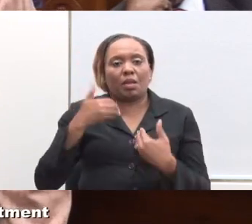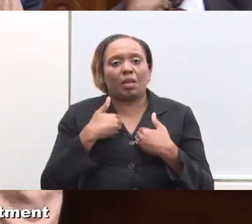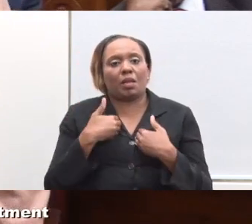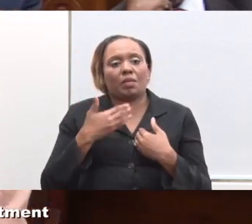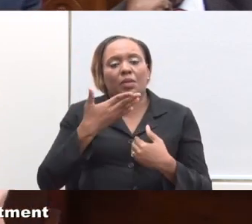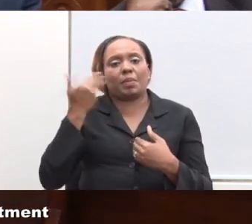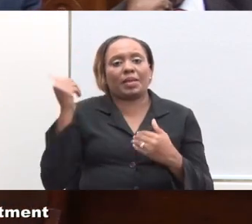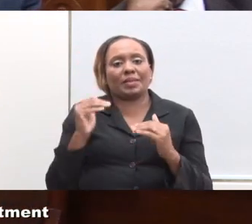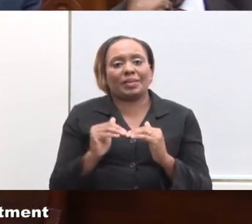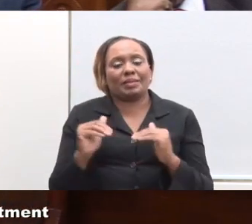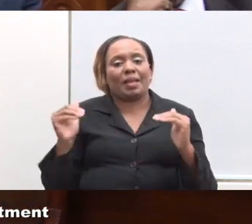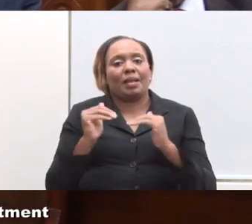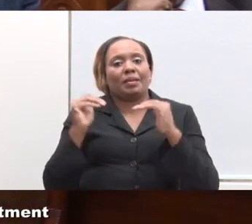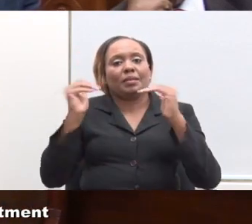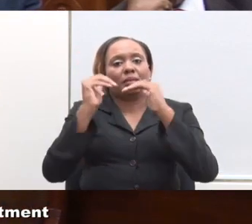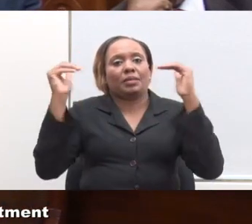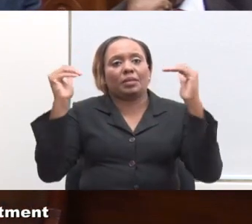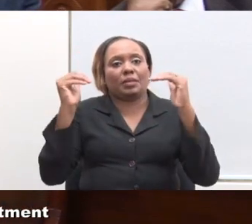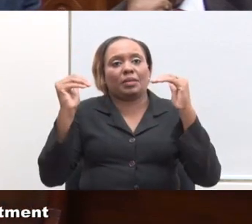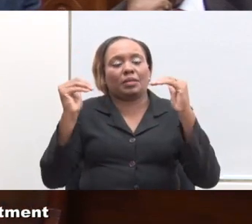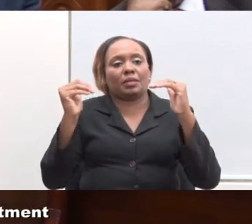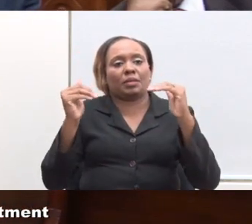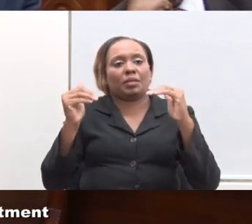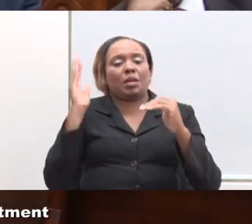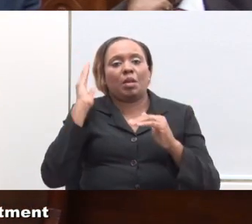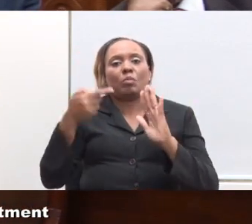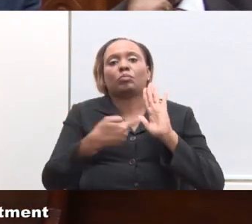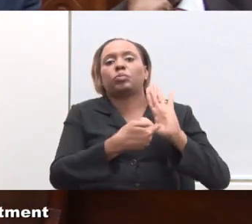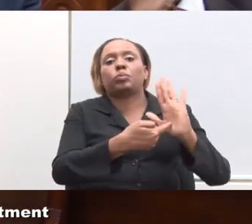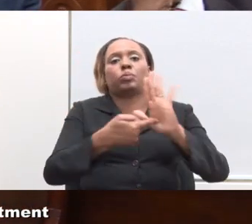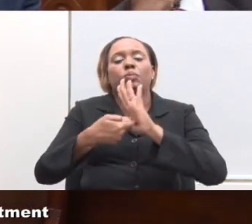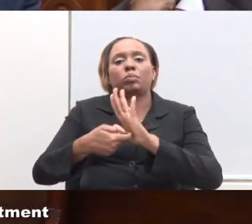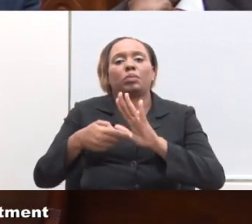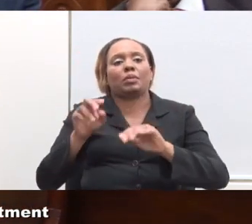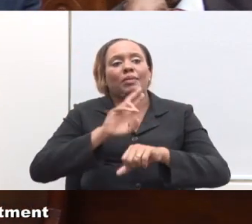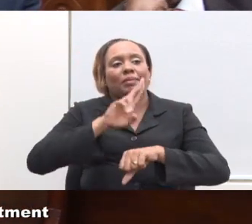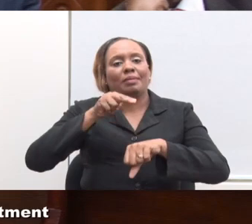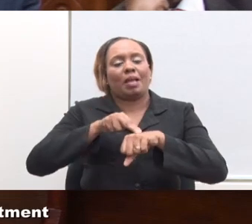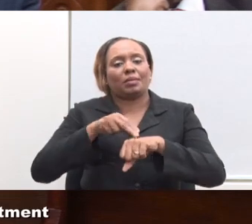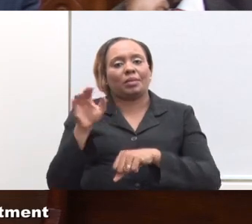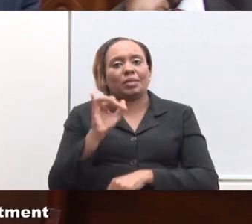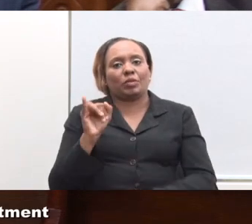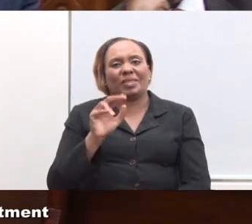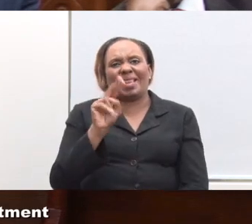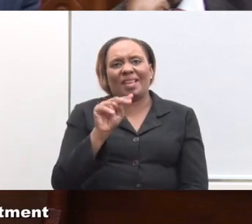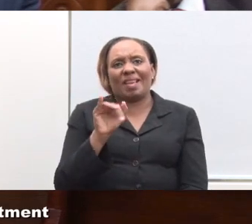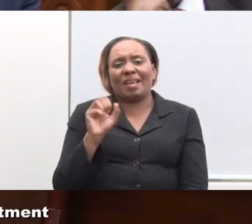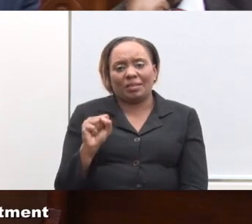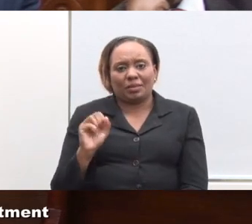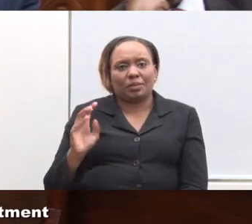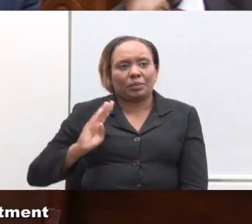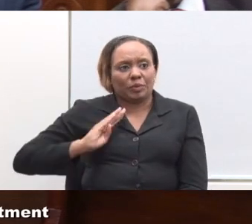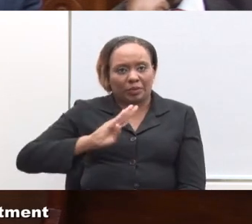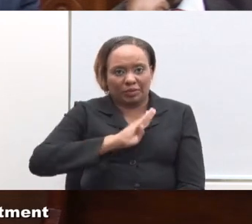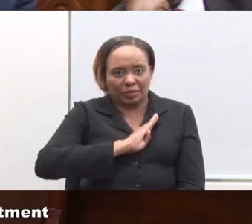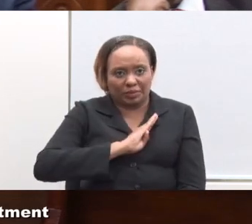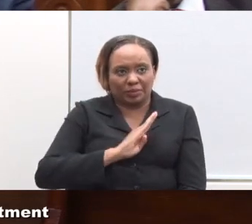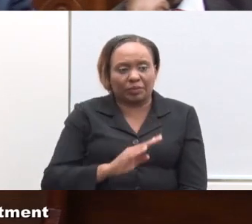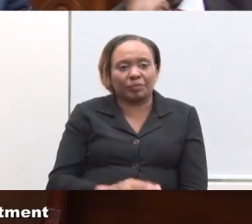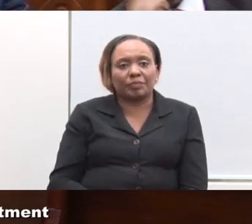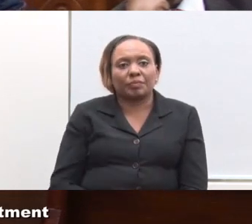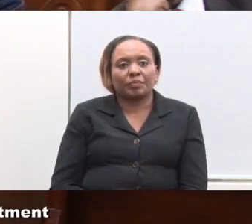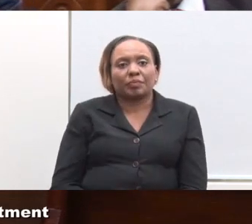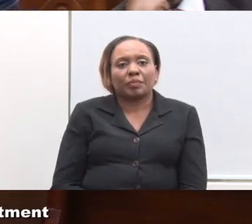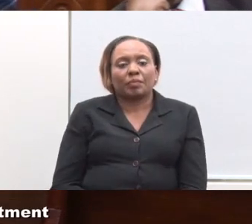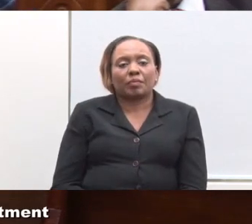standards, reflecting the similar approach of the National Insurance Board, such that no one group